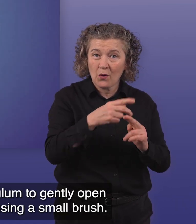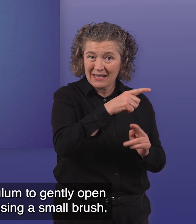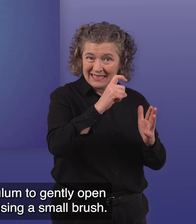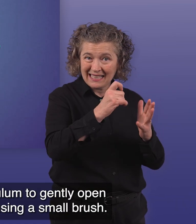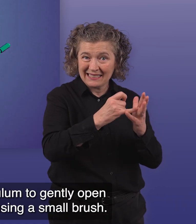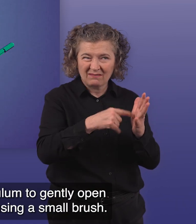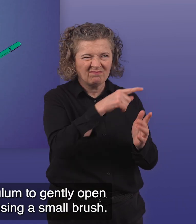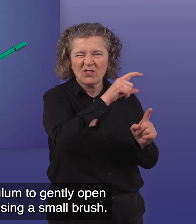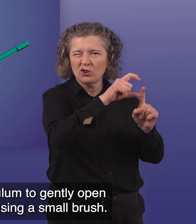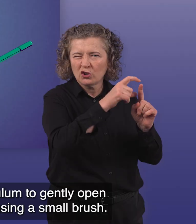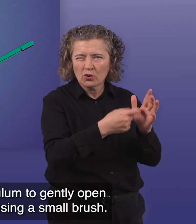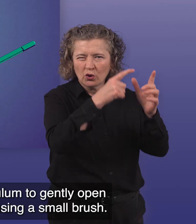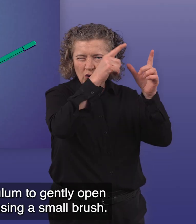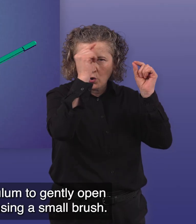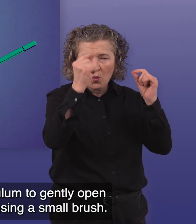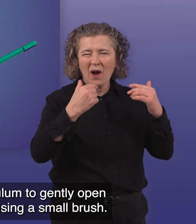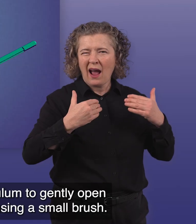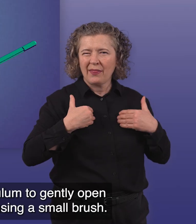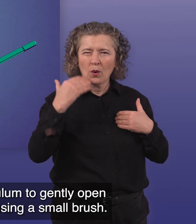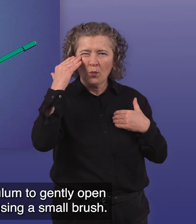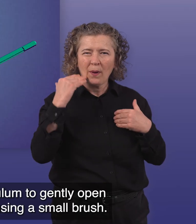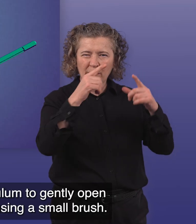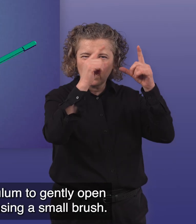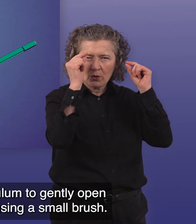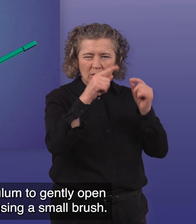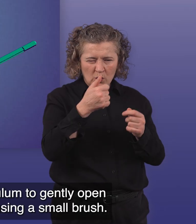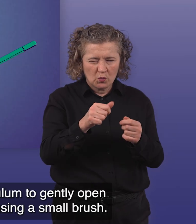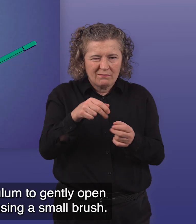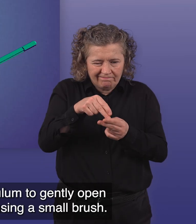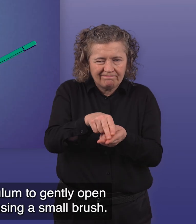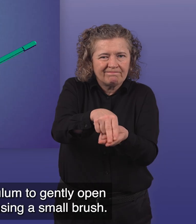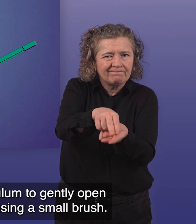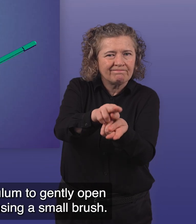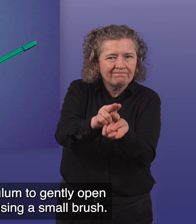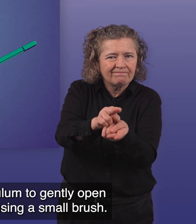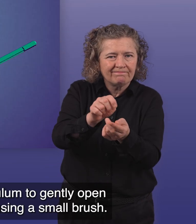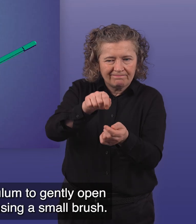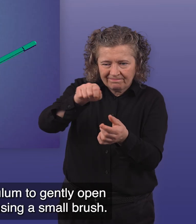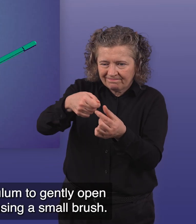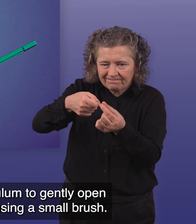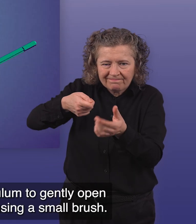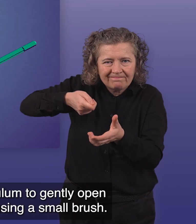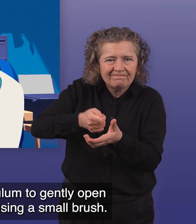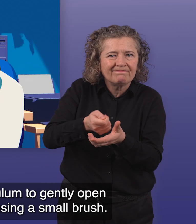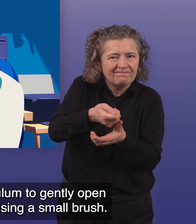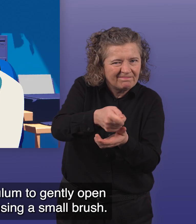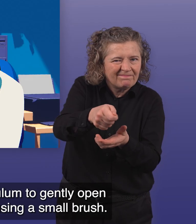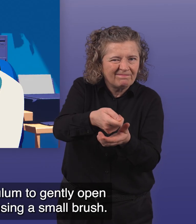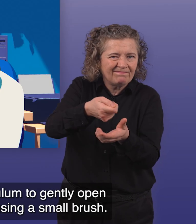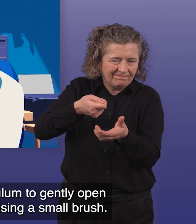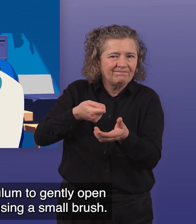a small instrument called a speculum to gently open the vagina and collect a sample using a small brush.